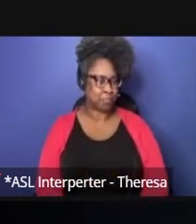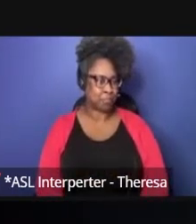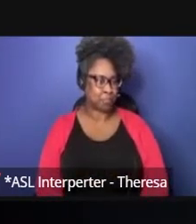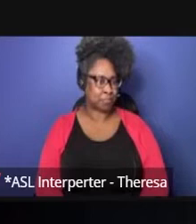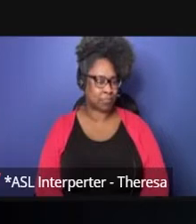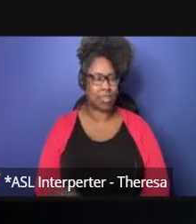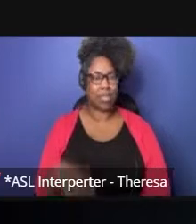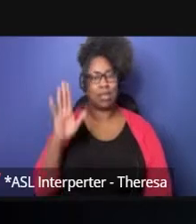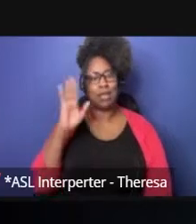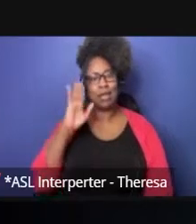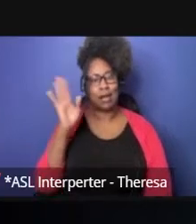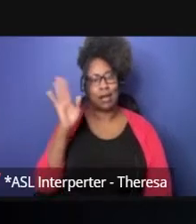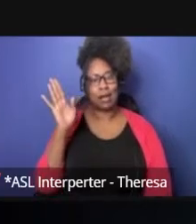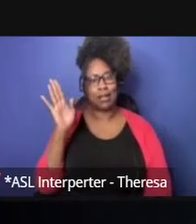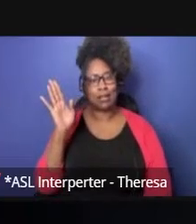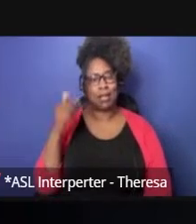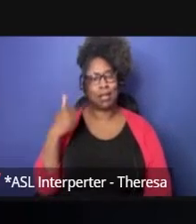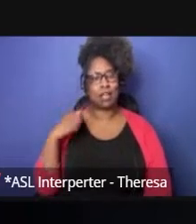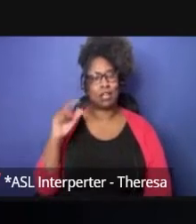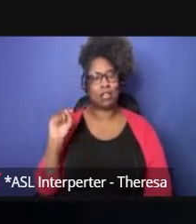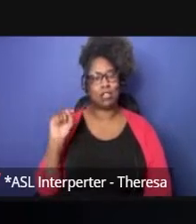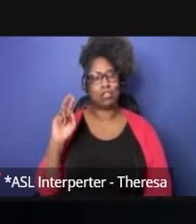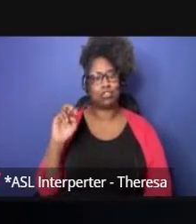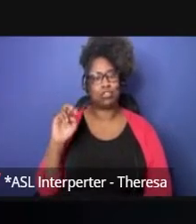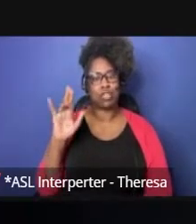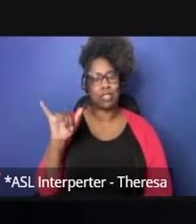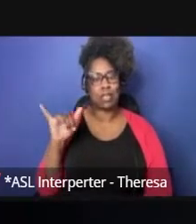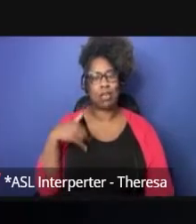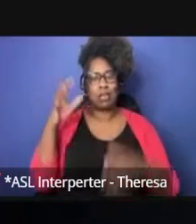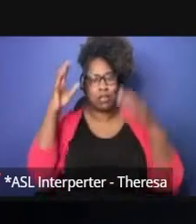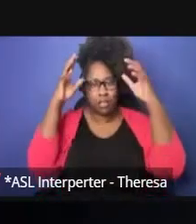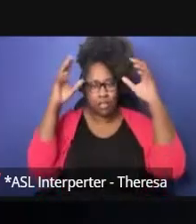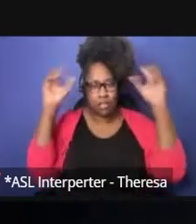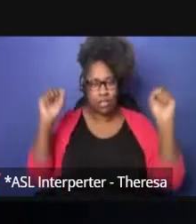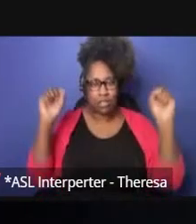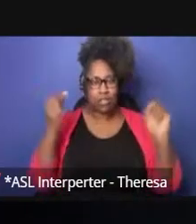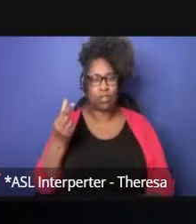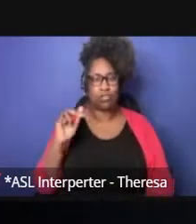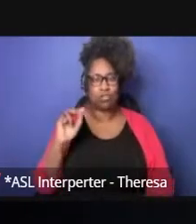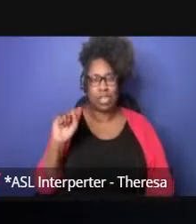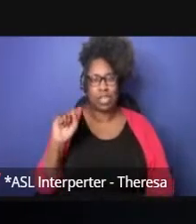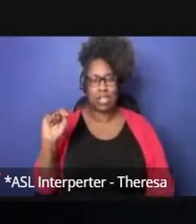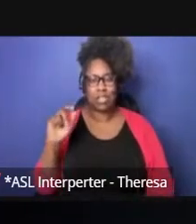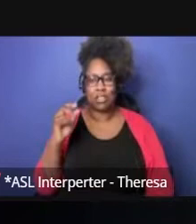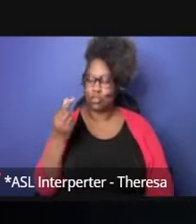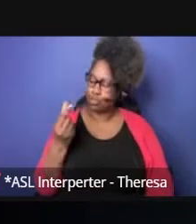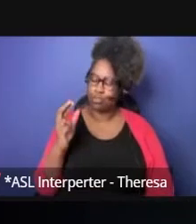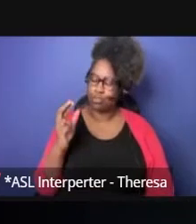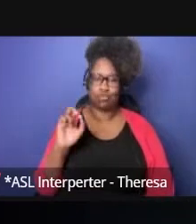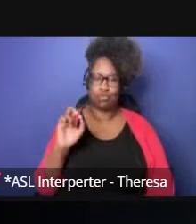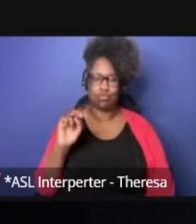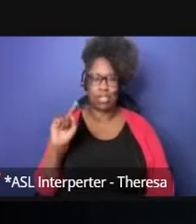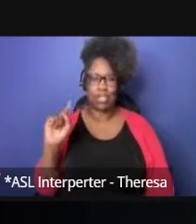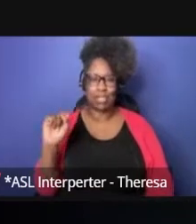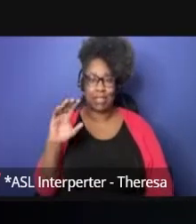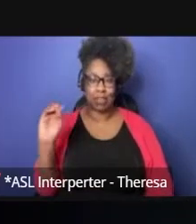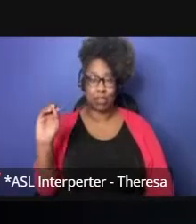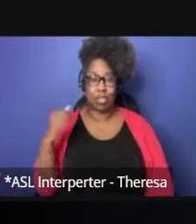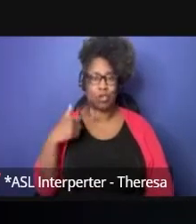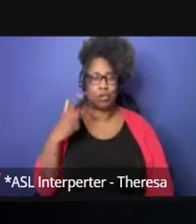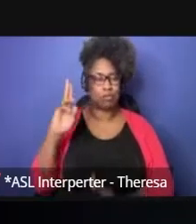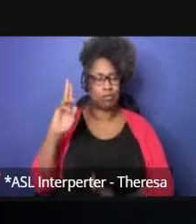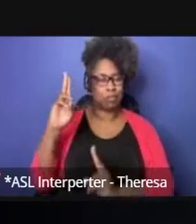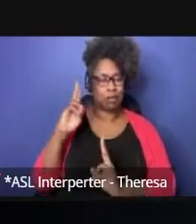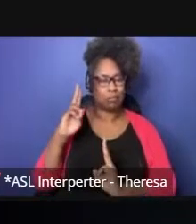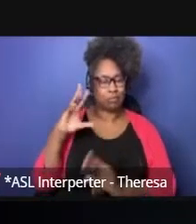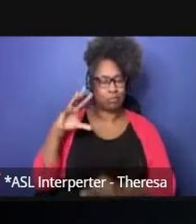Hi, I'm Tracy Moracy, and I'm the superintendent in Greenup County, and we're very honored to be a part of this. We